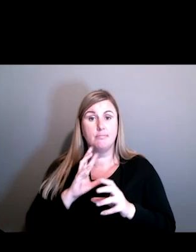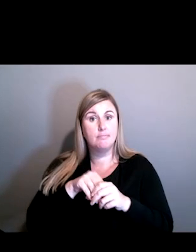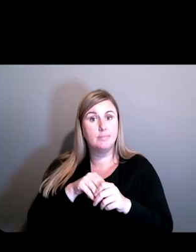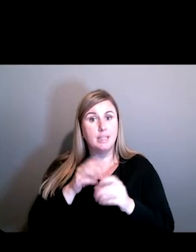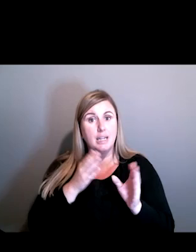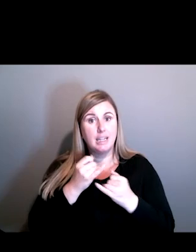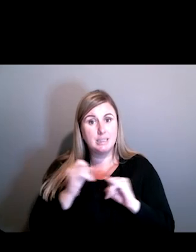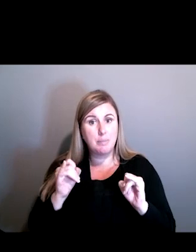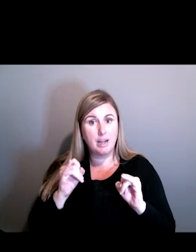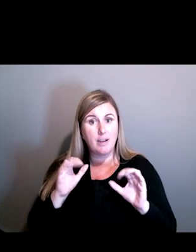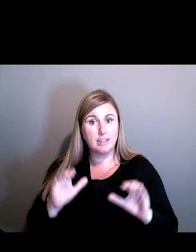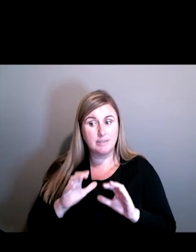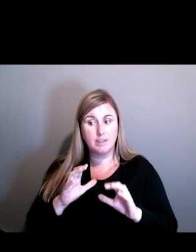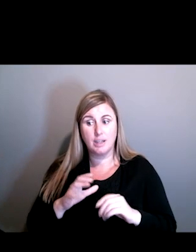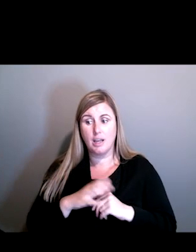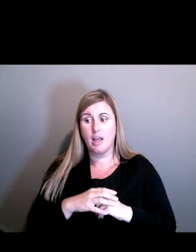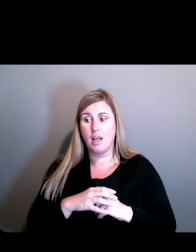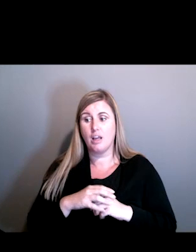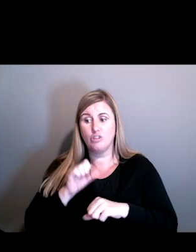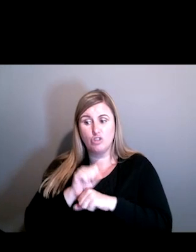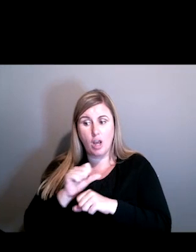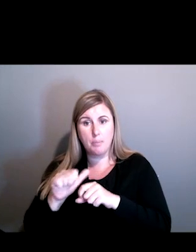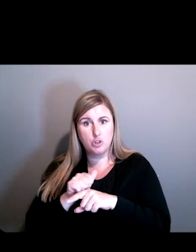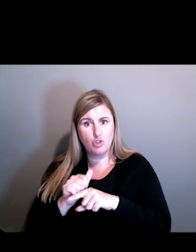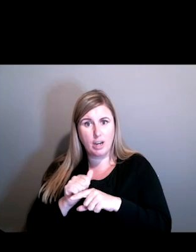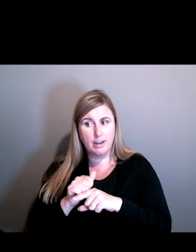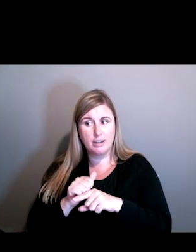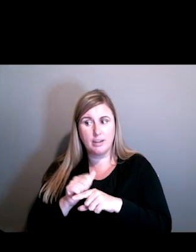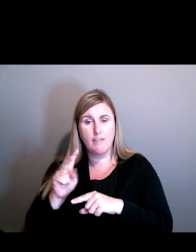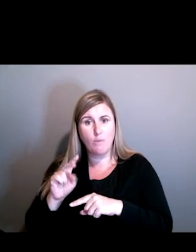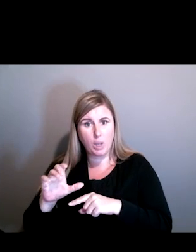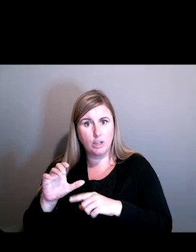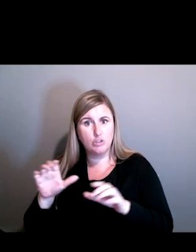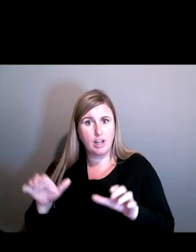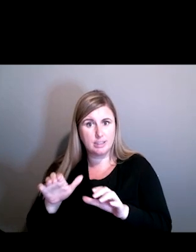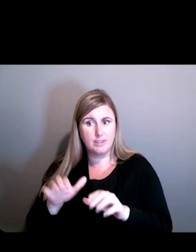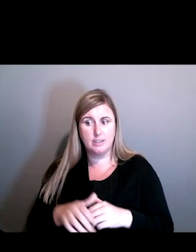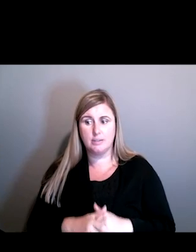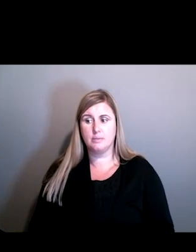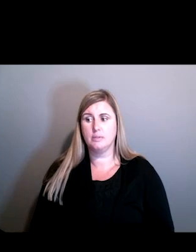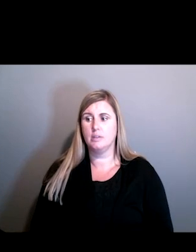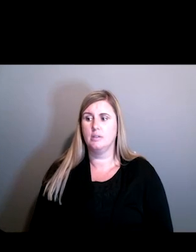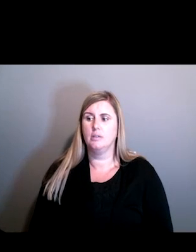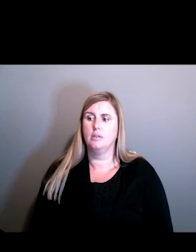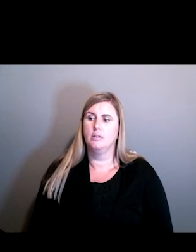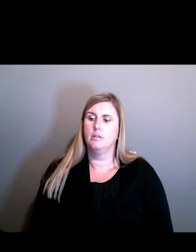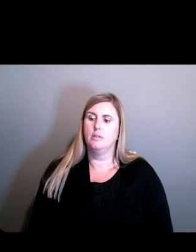in independent activities, in vocational and job training type activities.